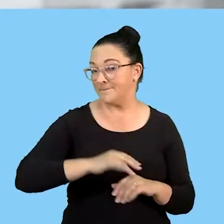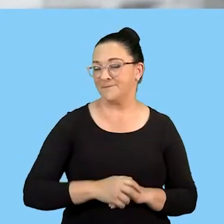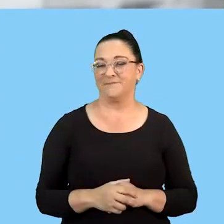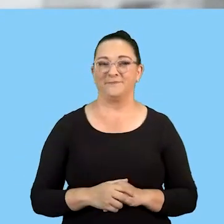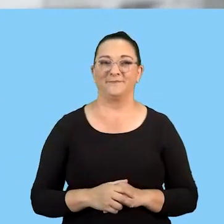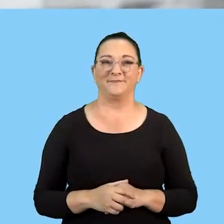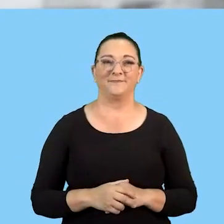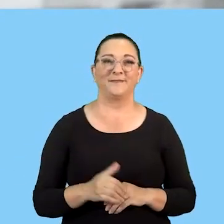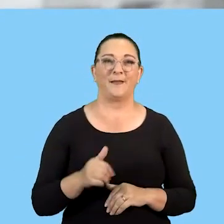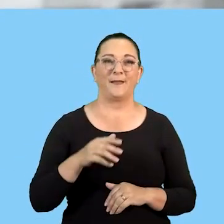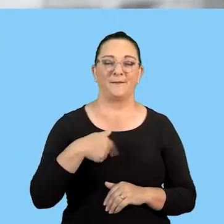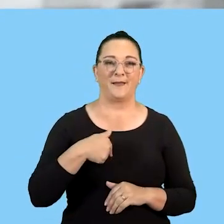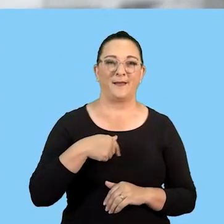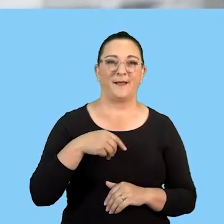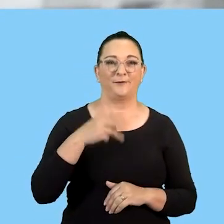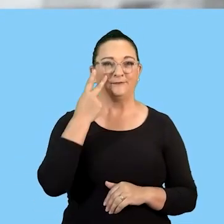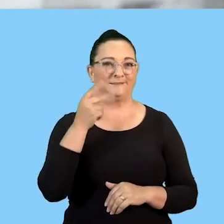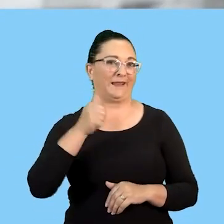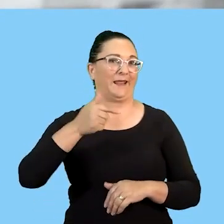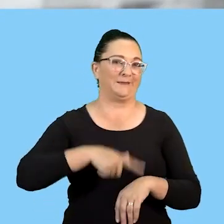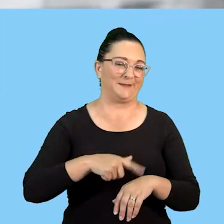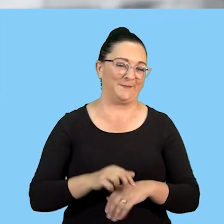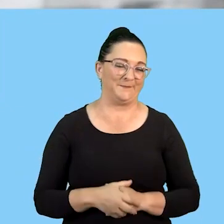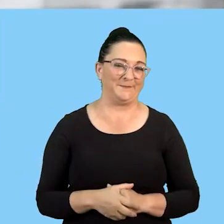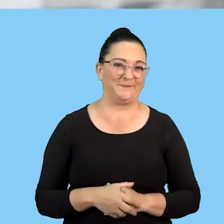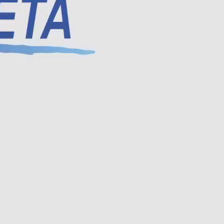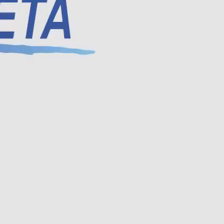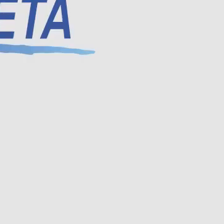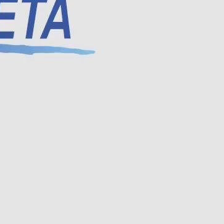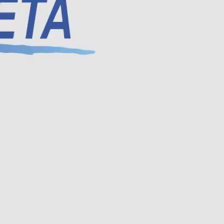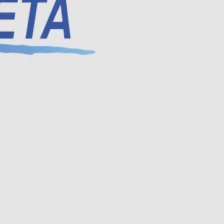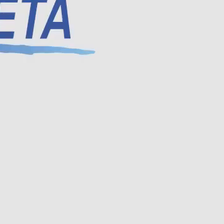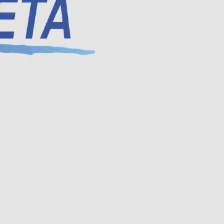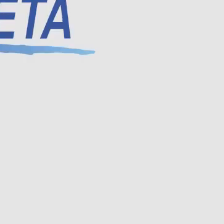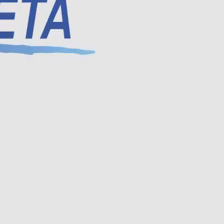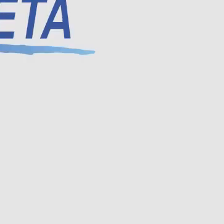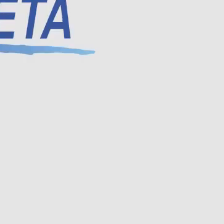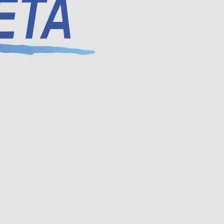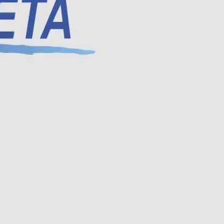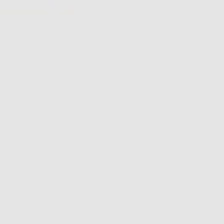today's topic. All right, from me, Miss Maboya, I'll see you next time. Goodbye.